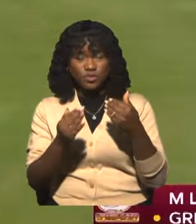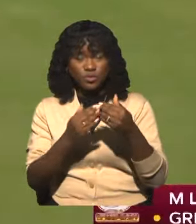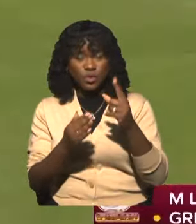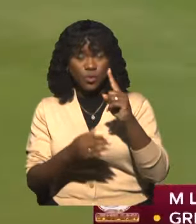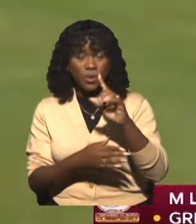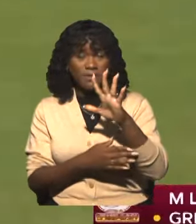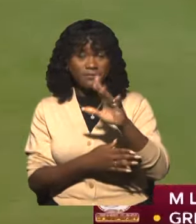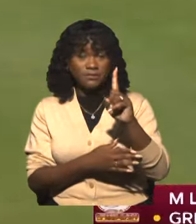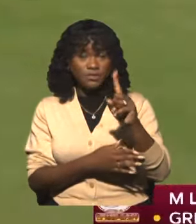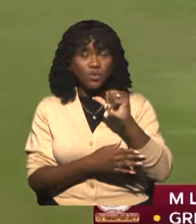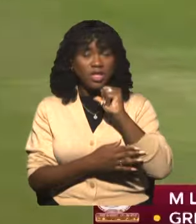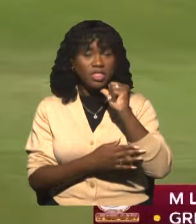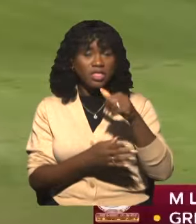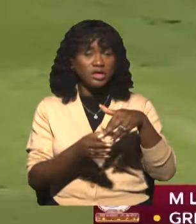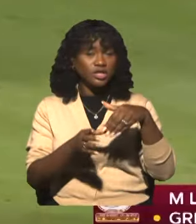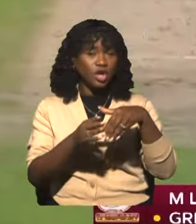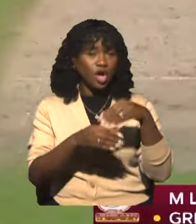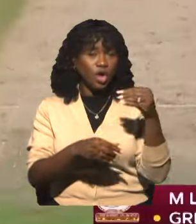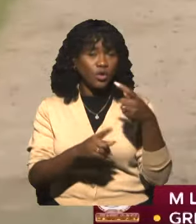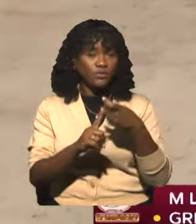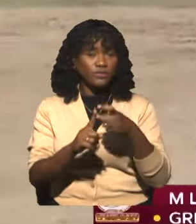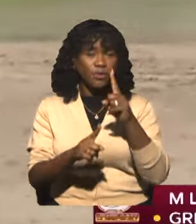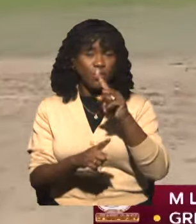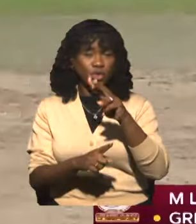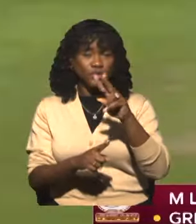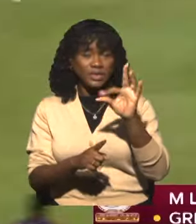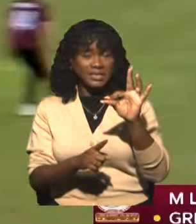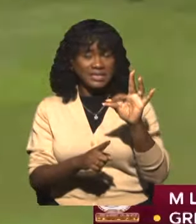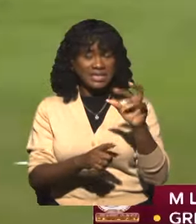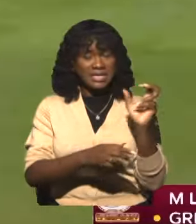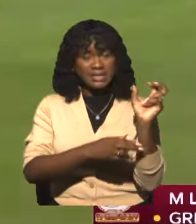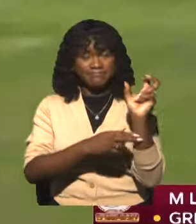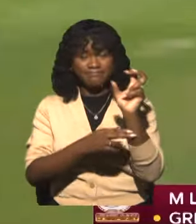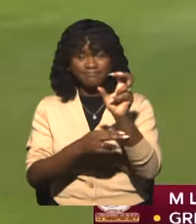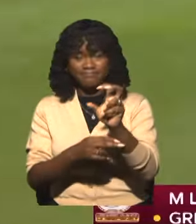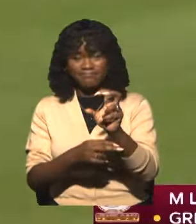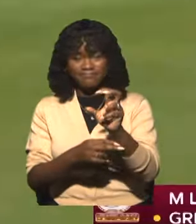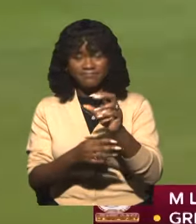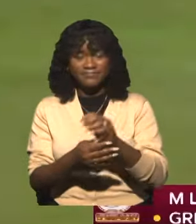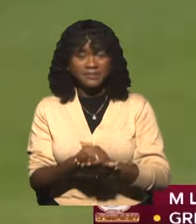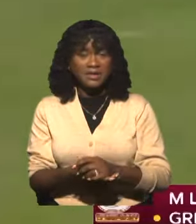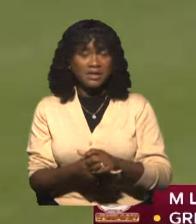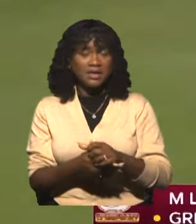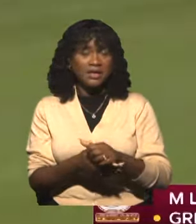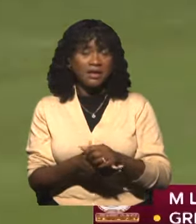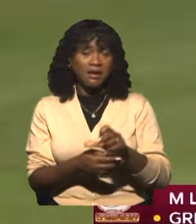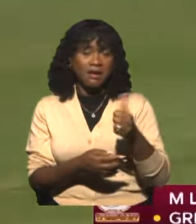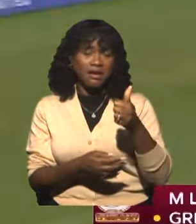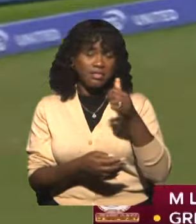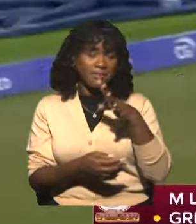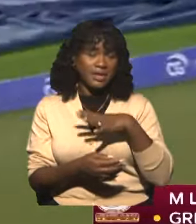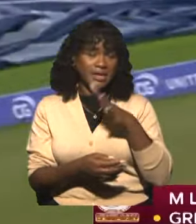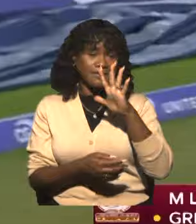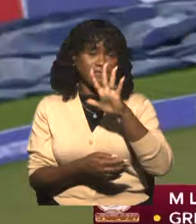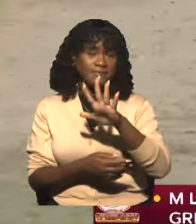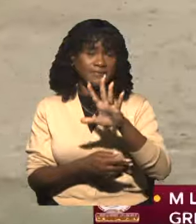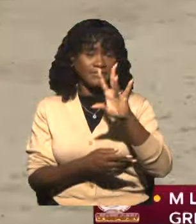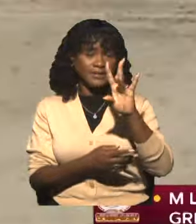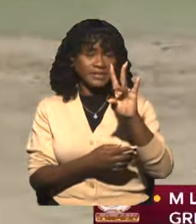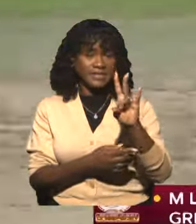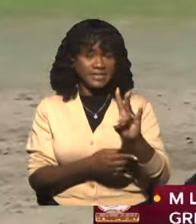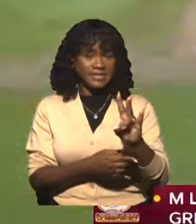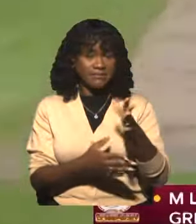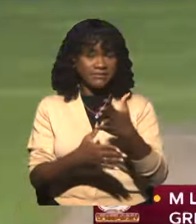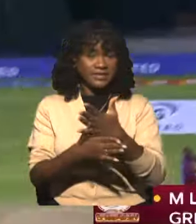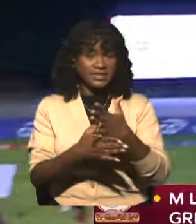not out of 129 deliveries. Opening partner Mikhail Lewis struck 57 as the pair shared